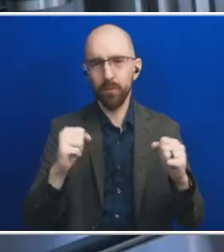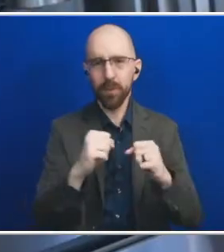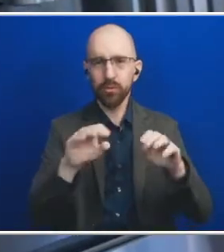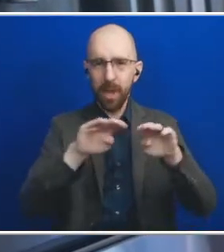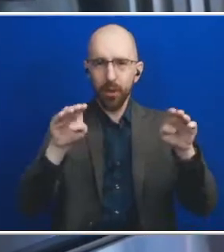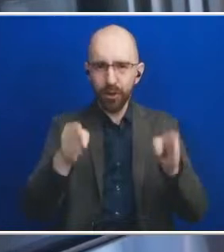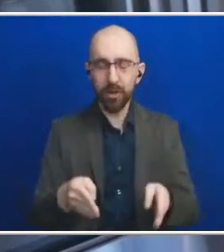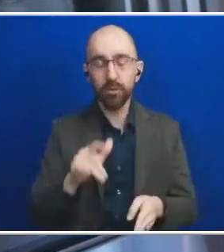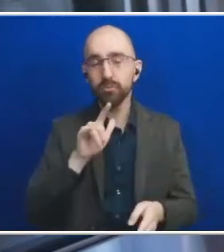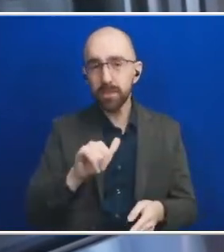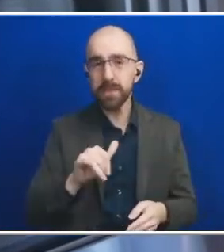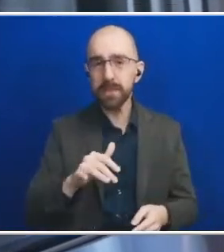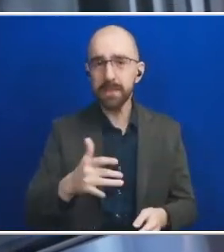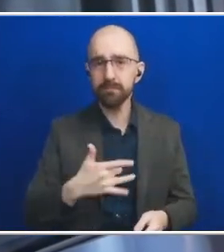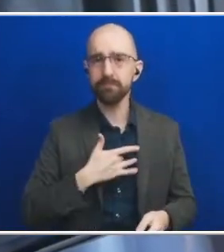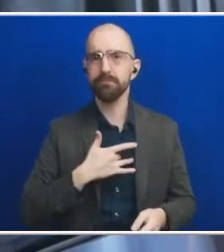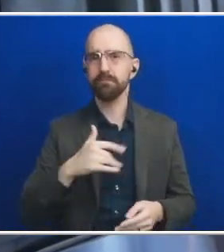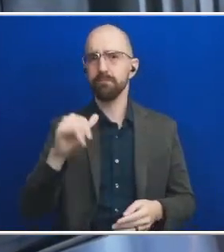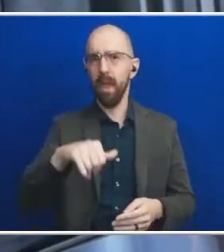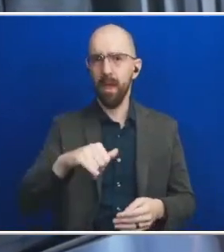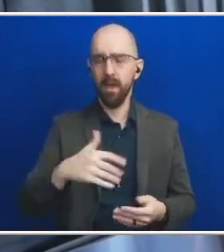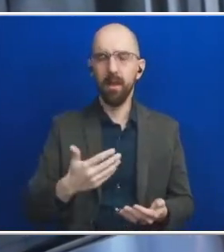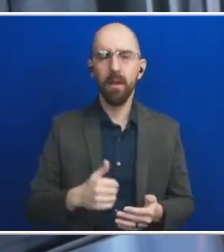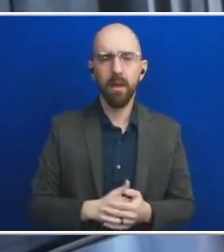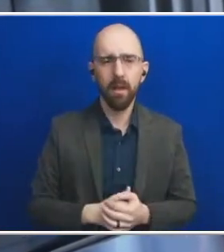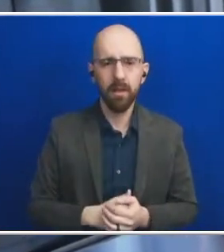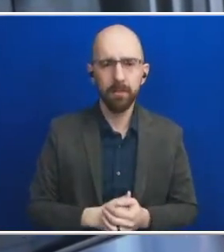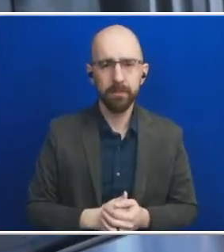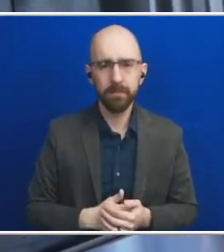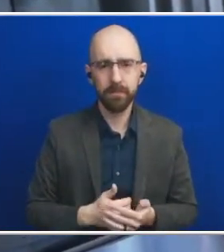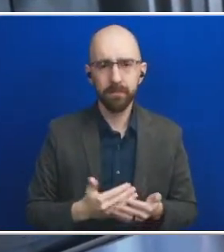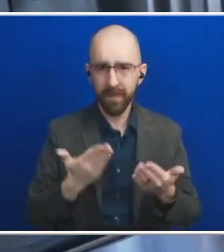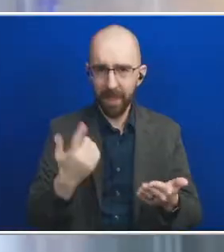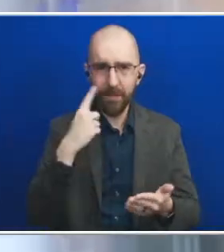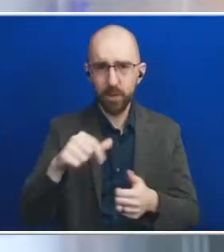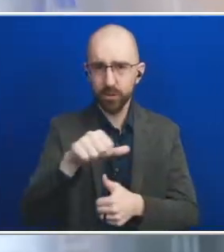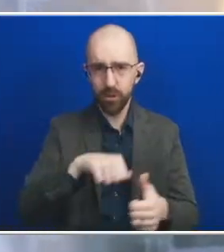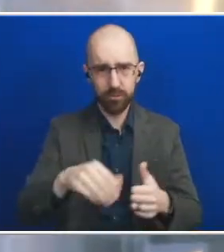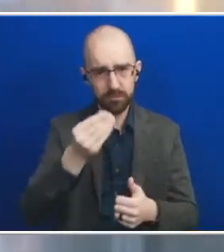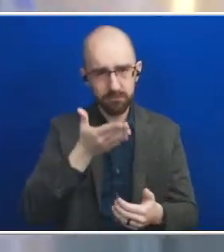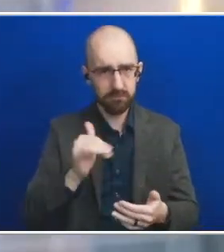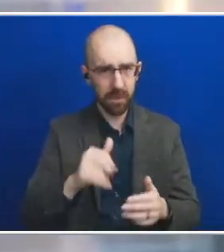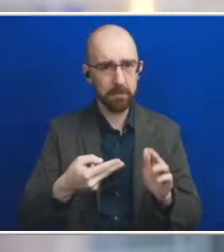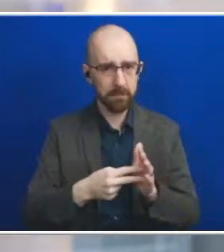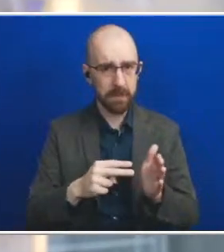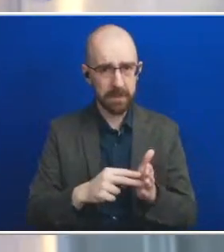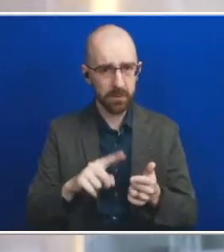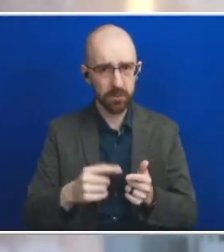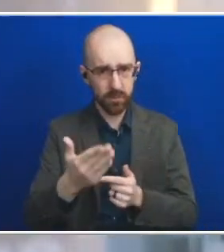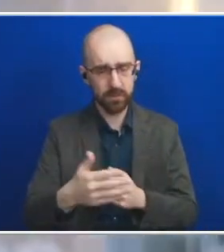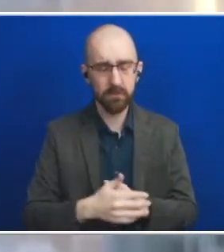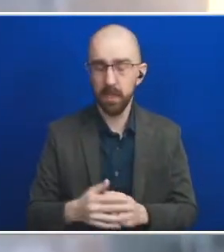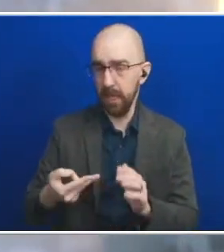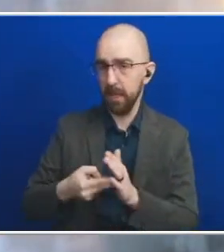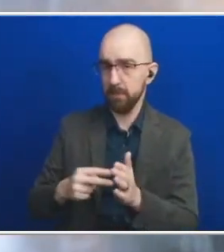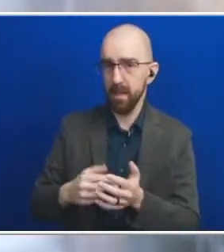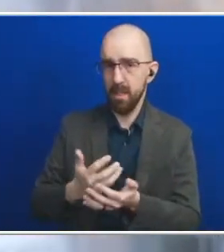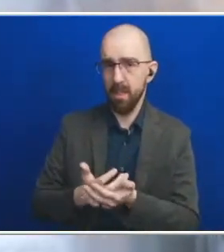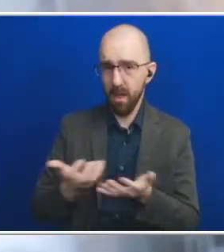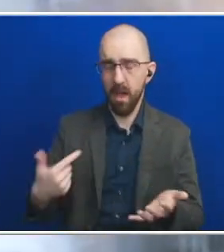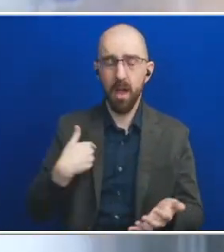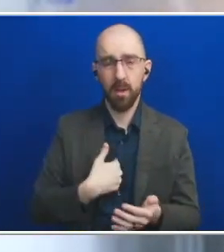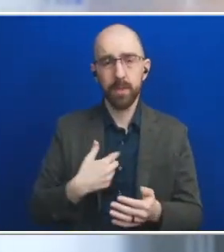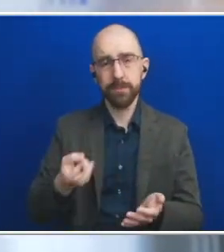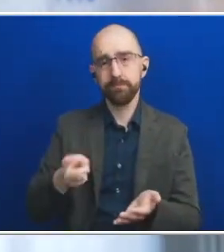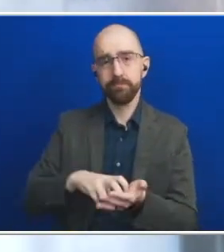heart and are there for each other. Tell us how much that means to you. It means a lot. We wake up every morning and we've kind of